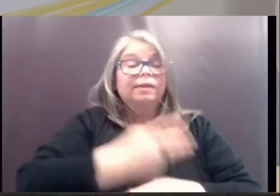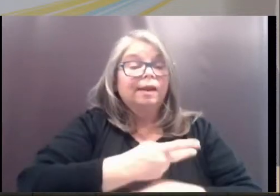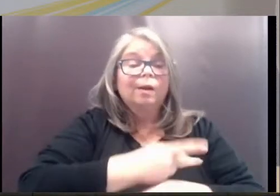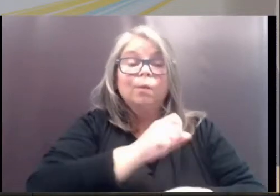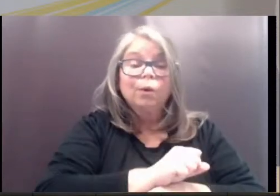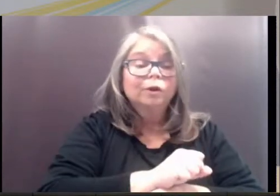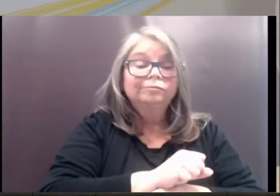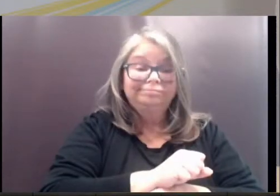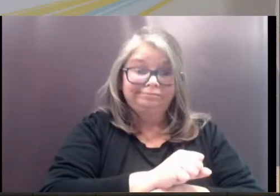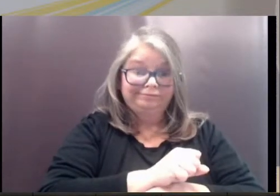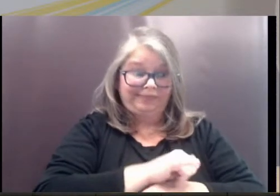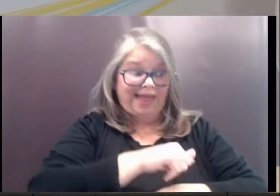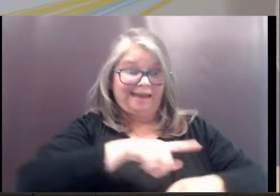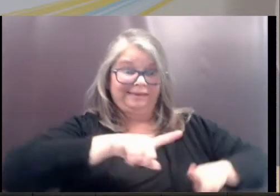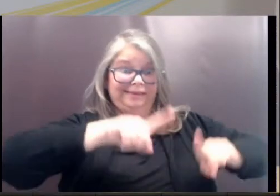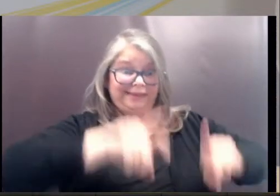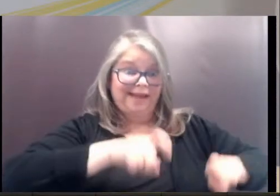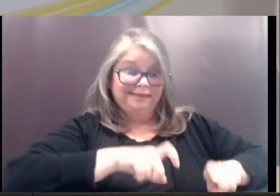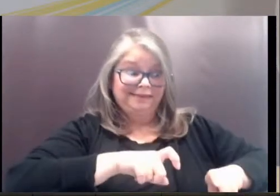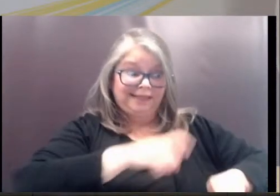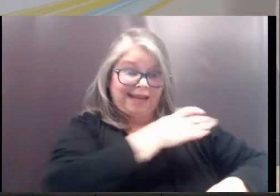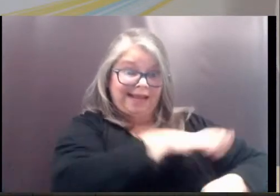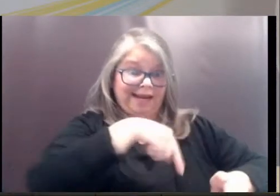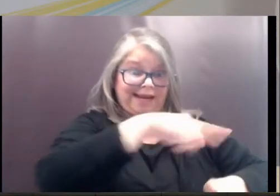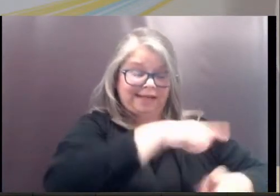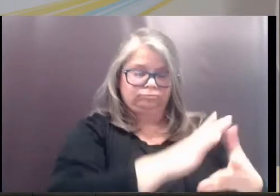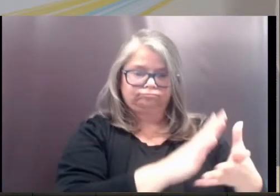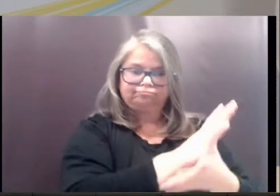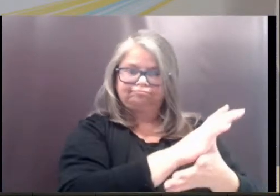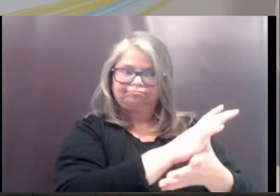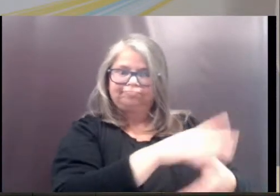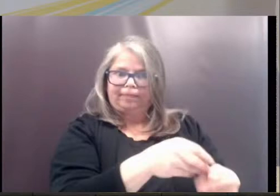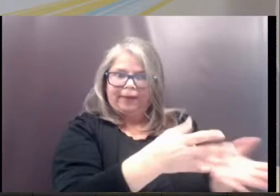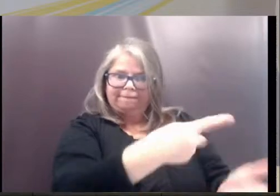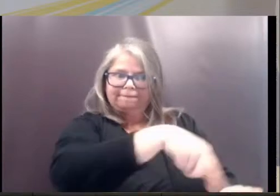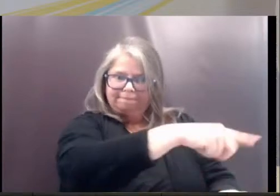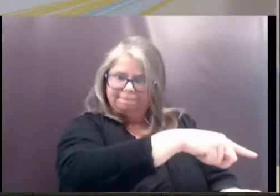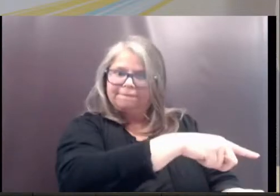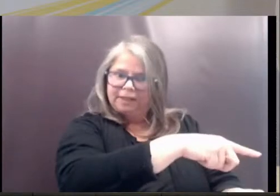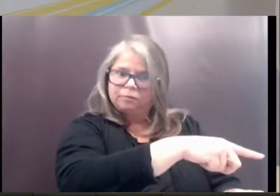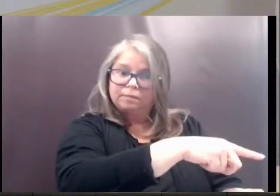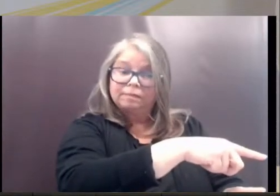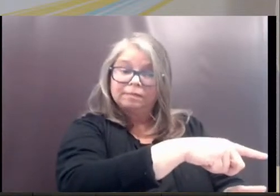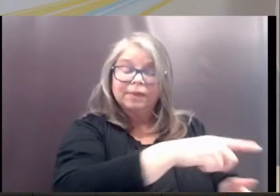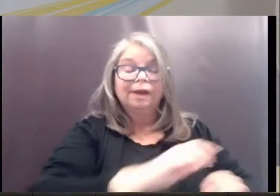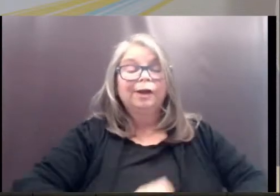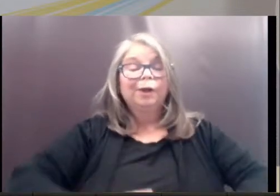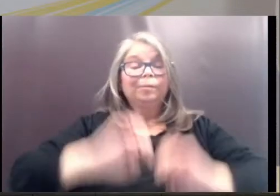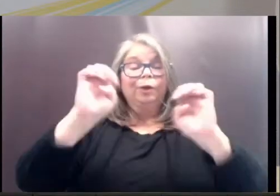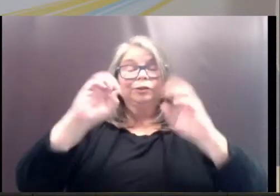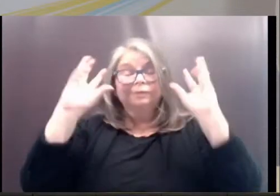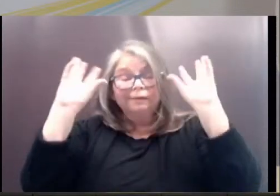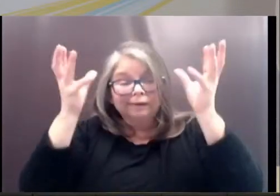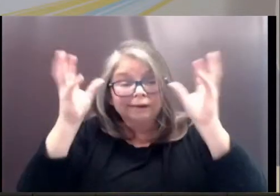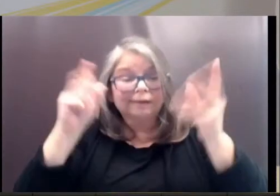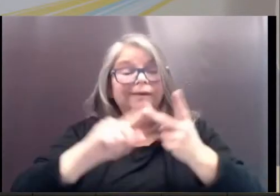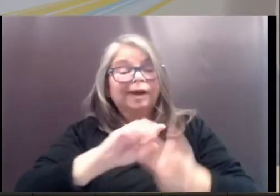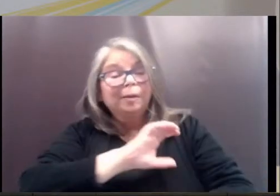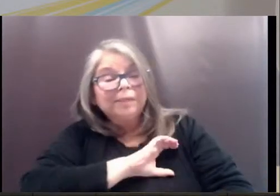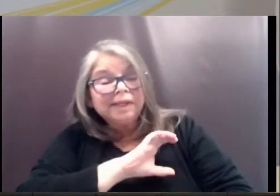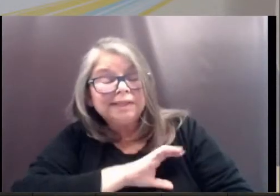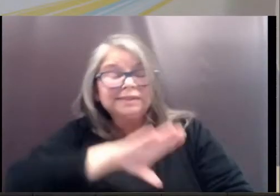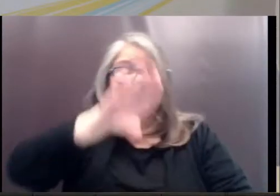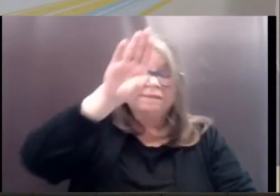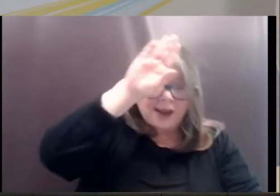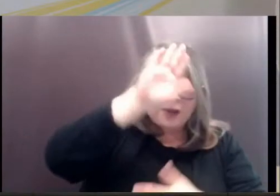really important to be done. There's emergency staff, there's a variety of healthcare workers, but Health PI